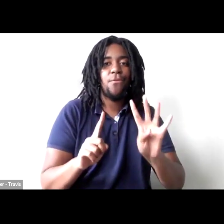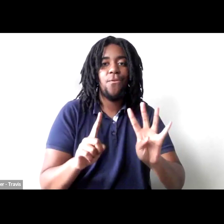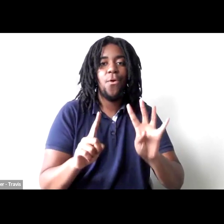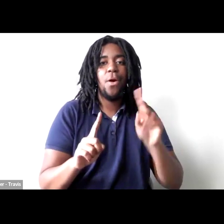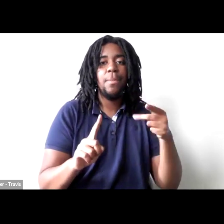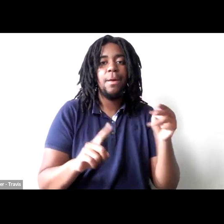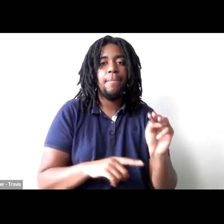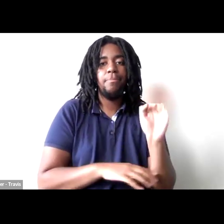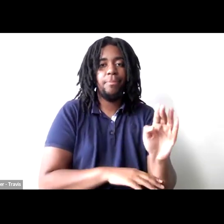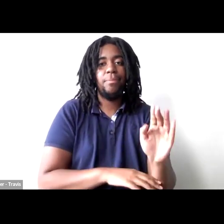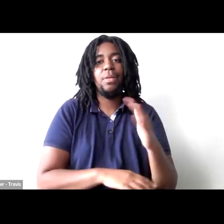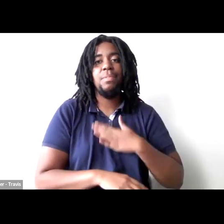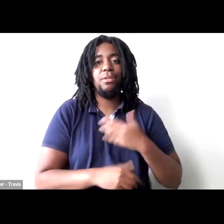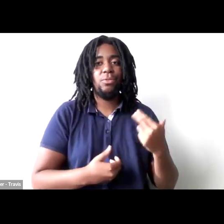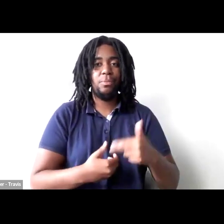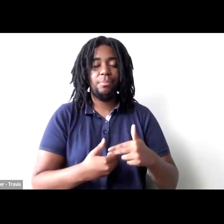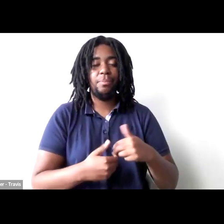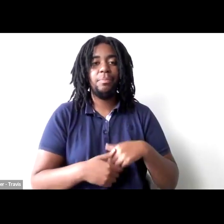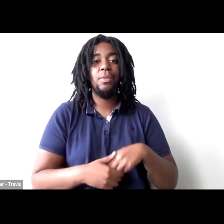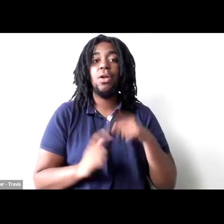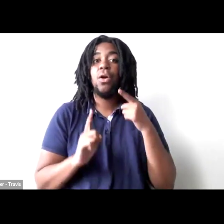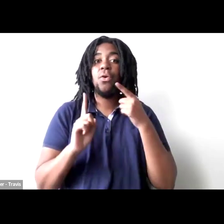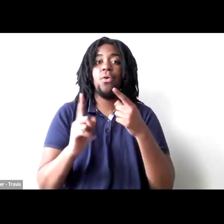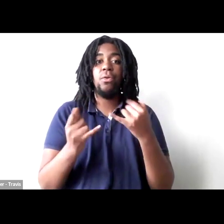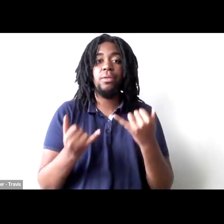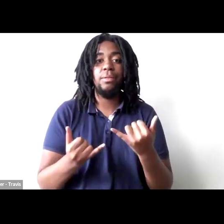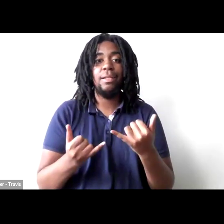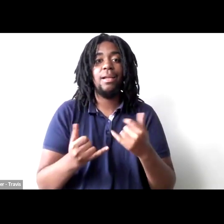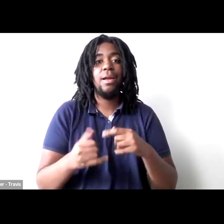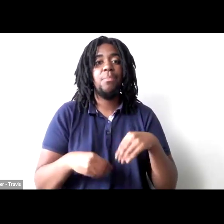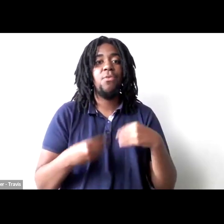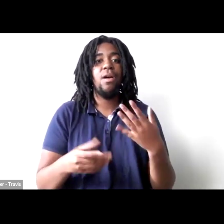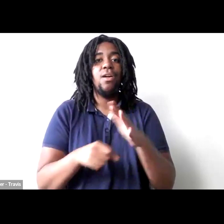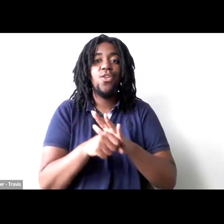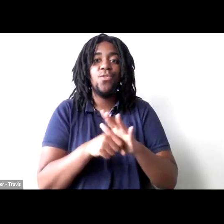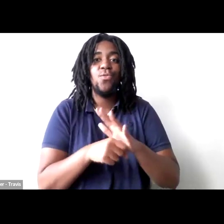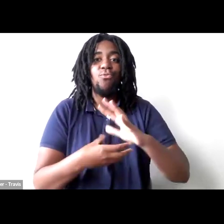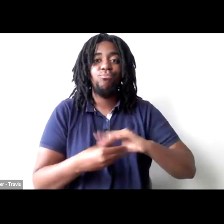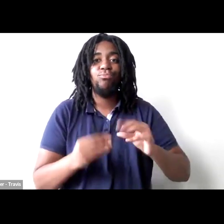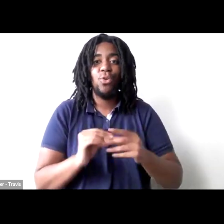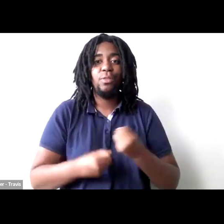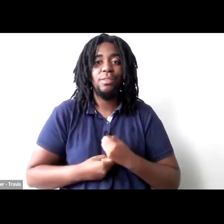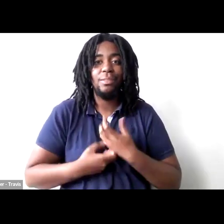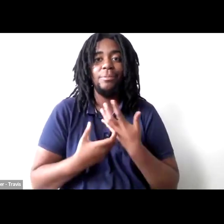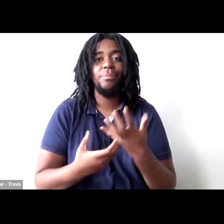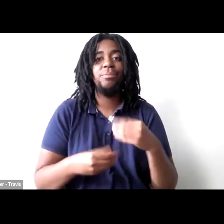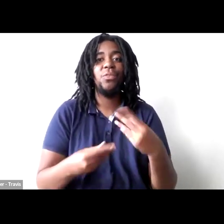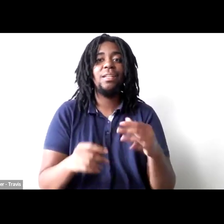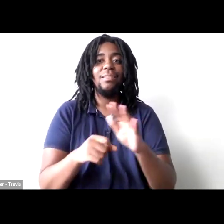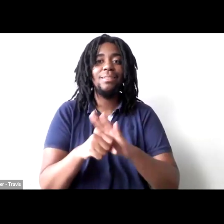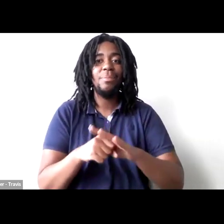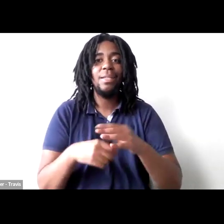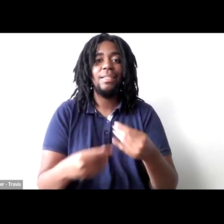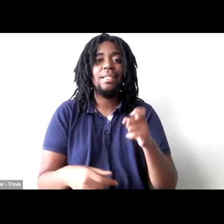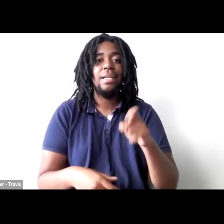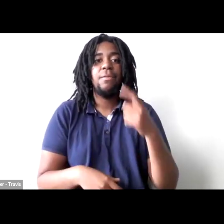to provide local creators and storytellers with the space and support they need to create a complete and accessible cultural legacy for